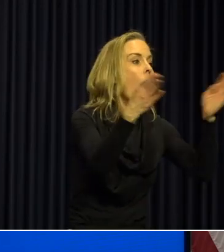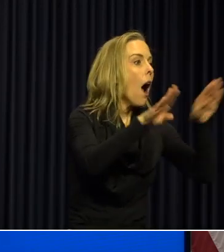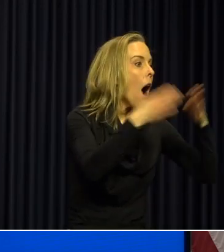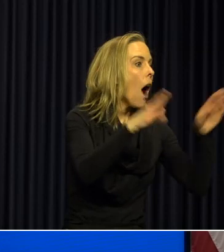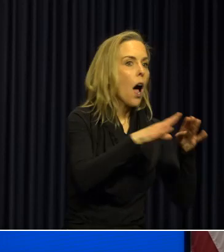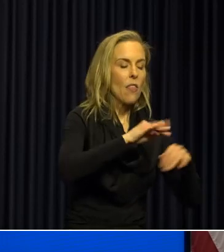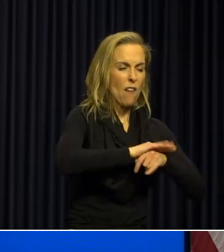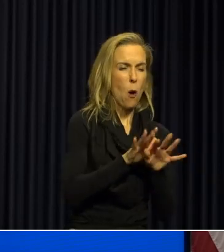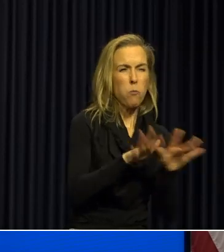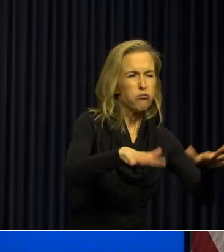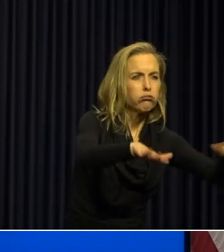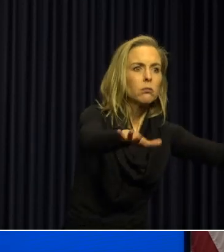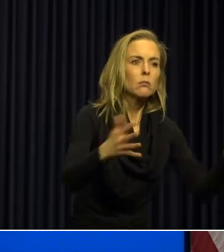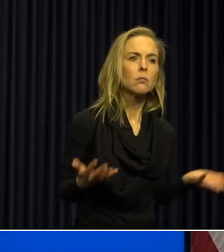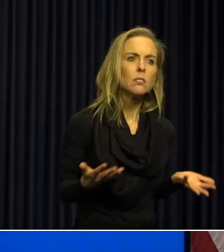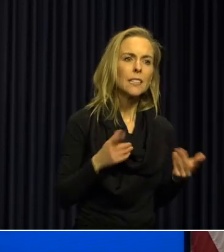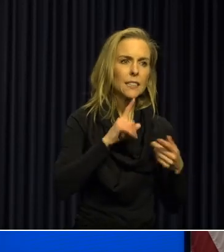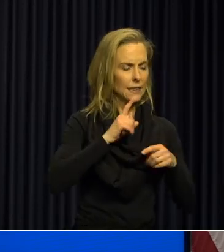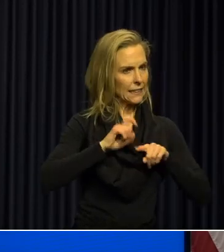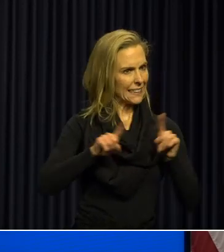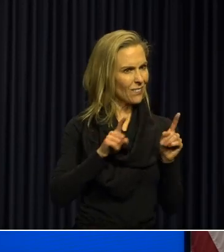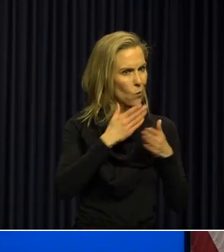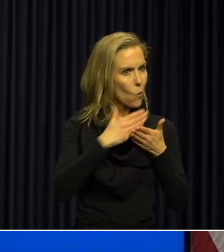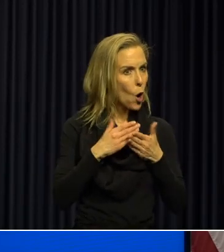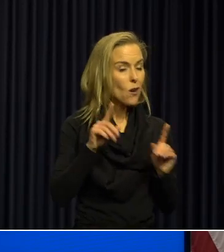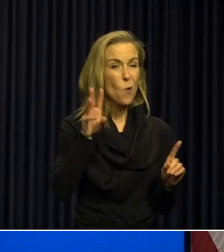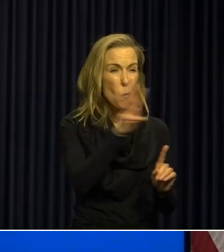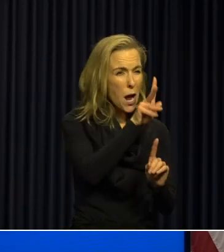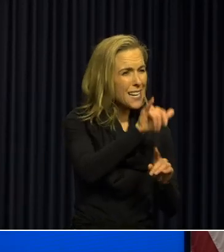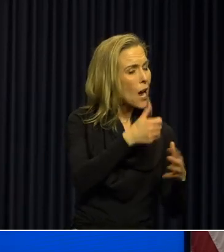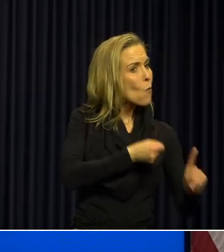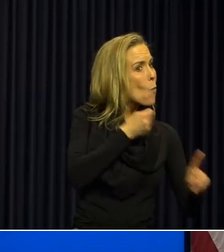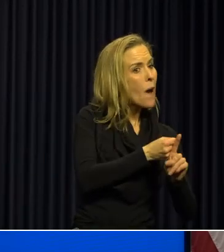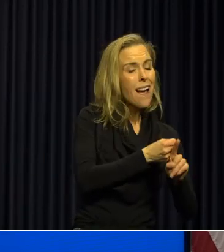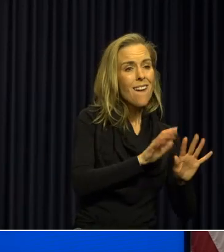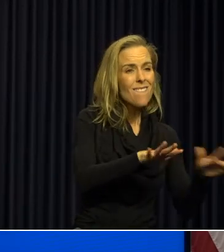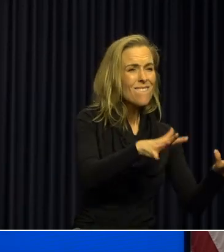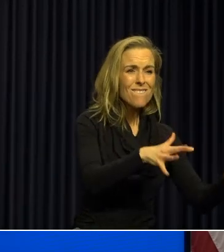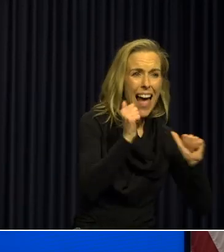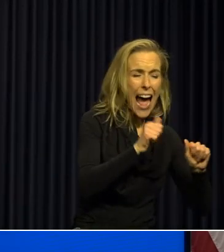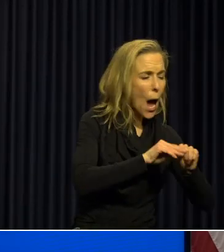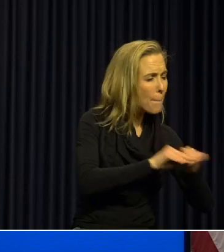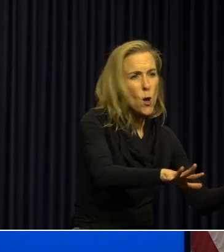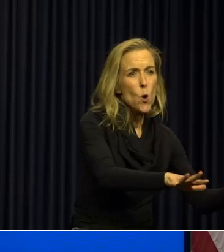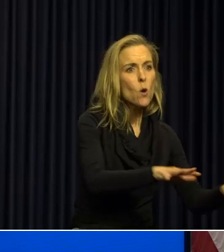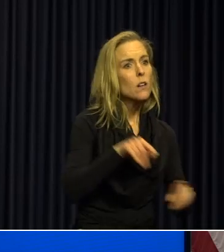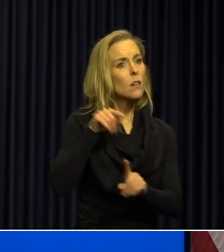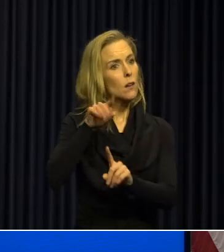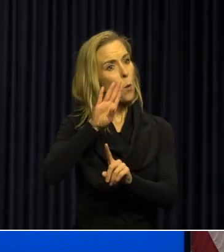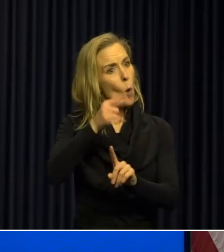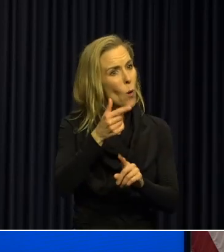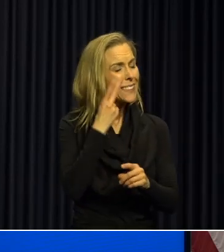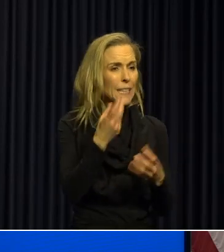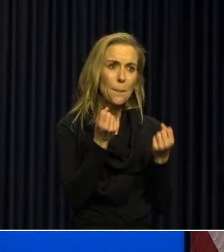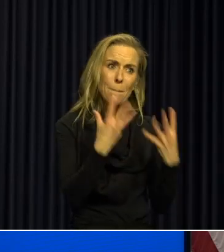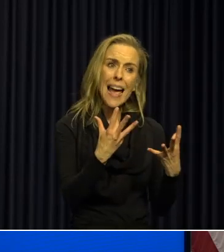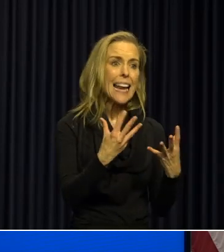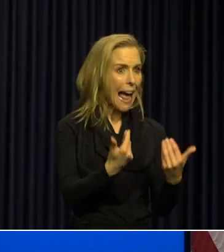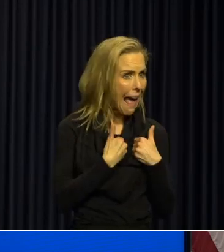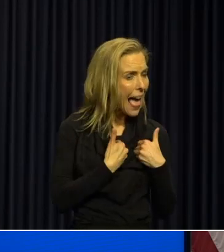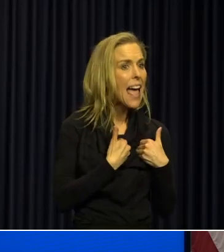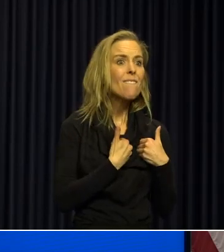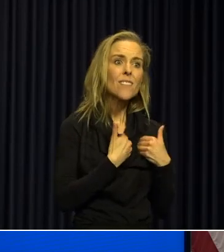and we're seeing this virus in different parts. I mean, Western Kentucky got hit hard and fast. Bowling Green, we're seeing a lot of cases right